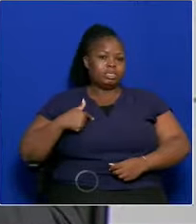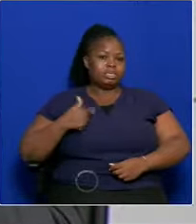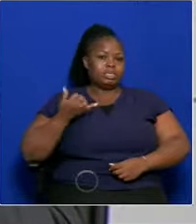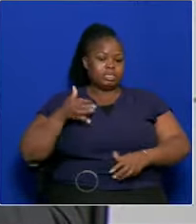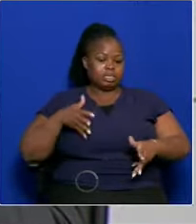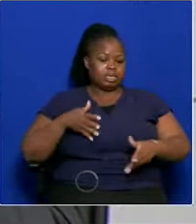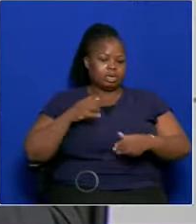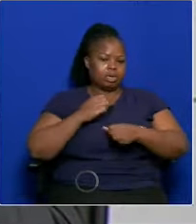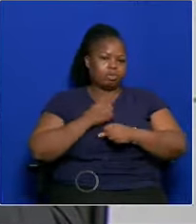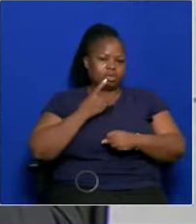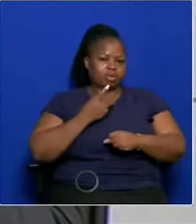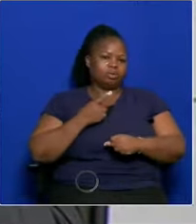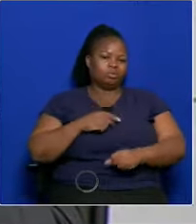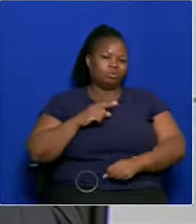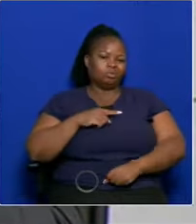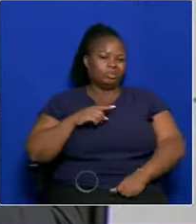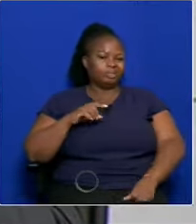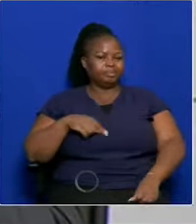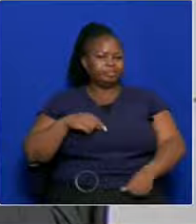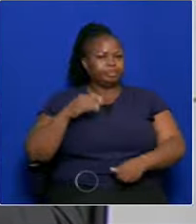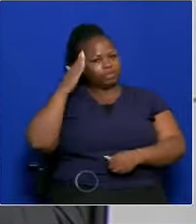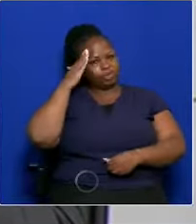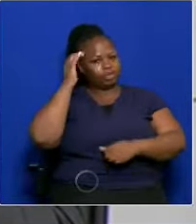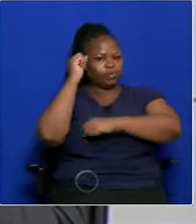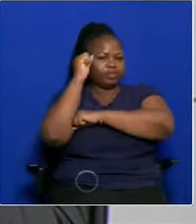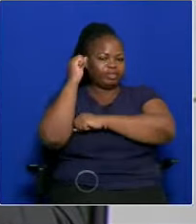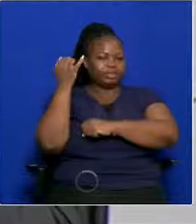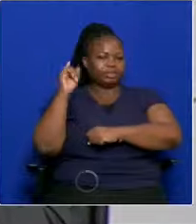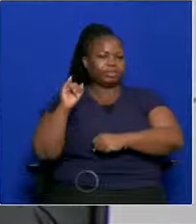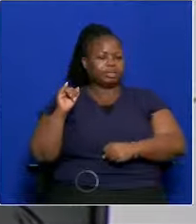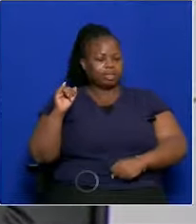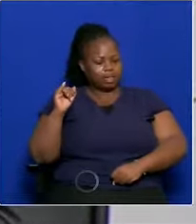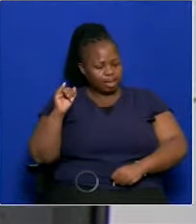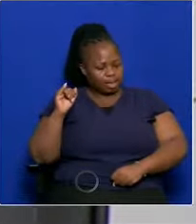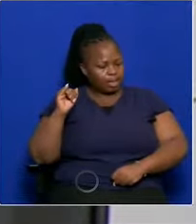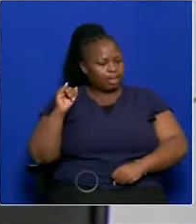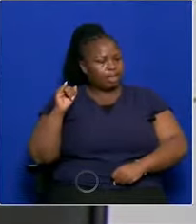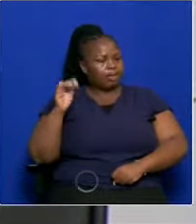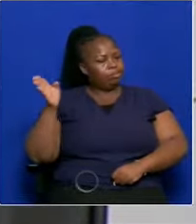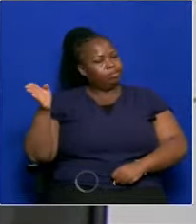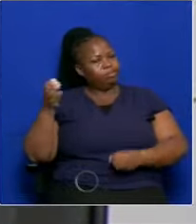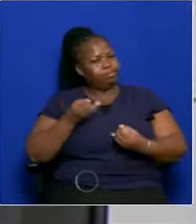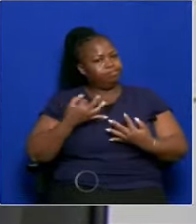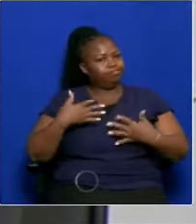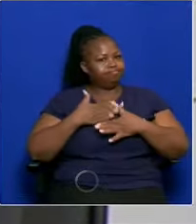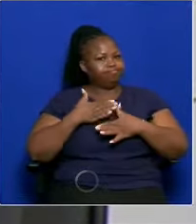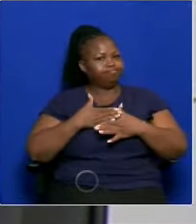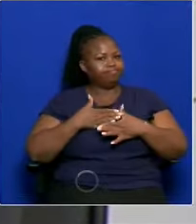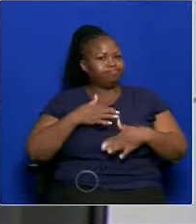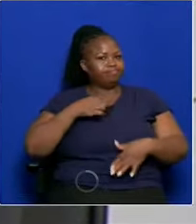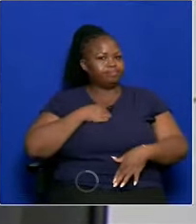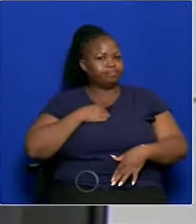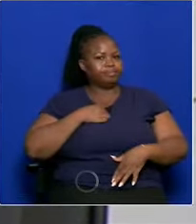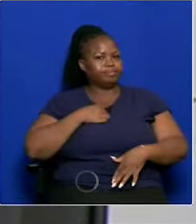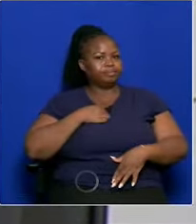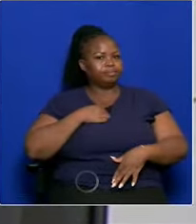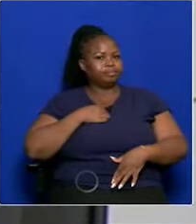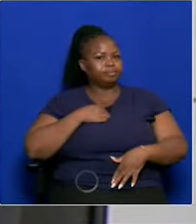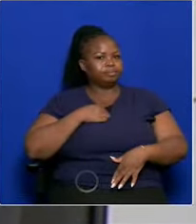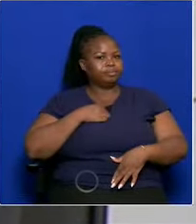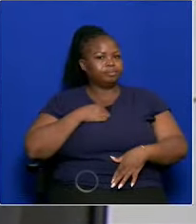time I was at the head office, I was still a colonel, and most of my job was going out to